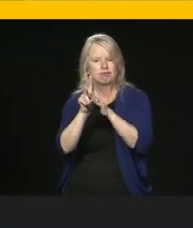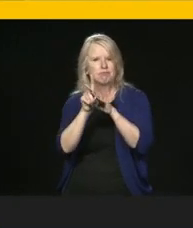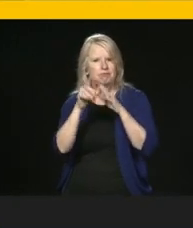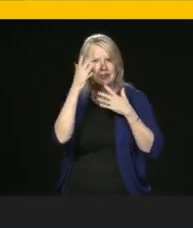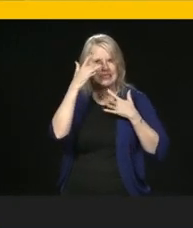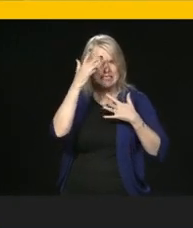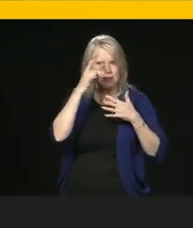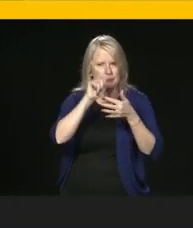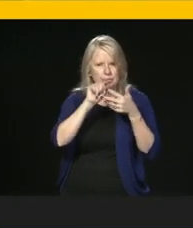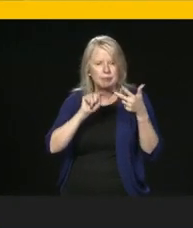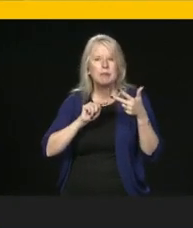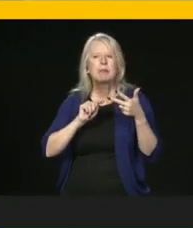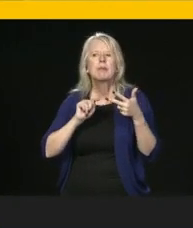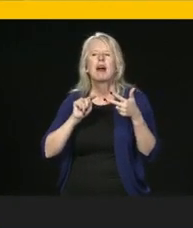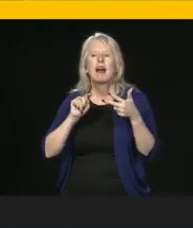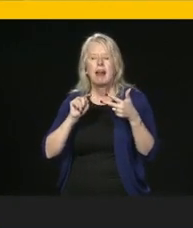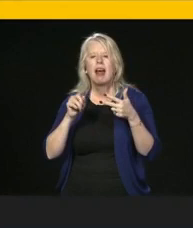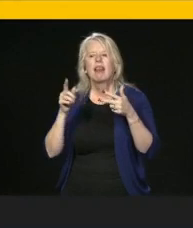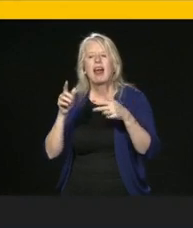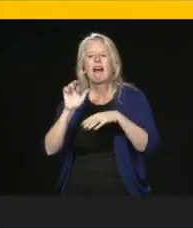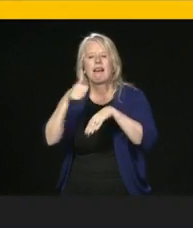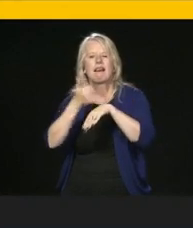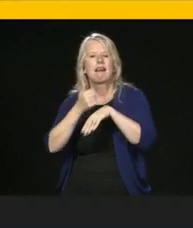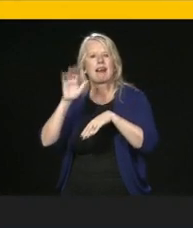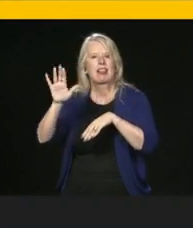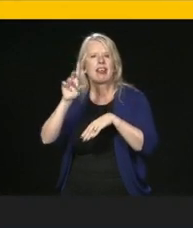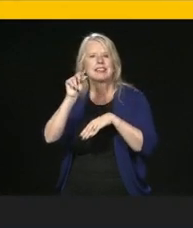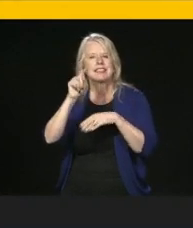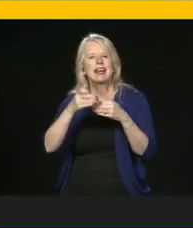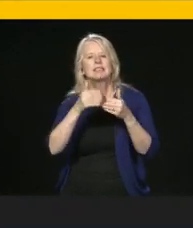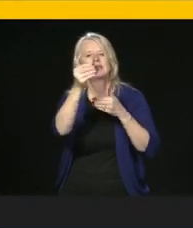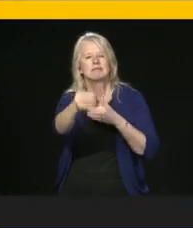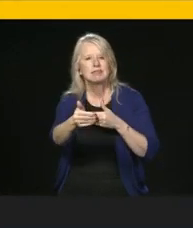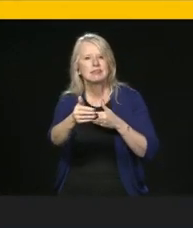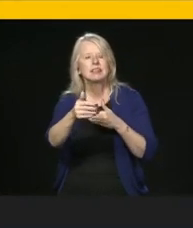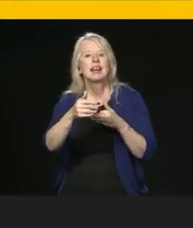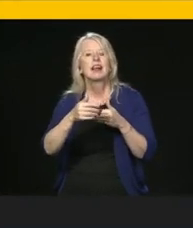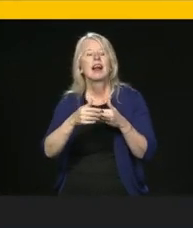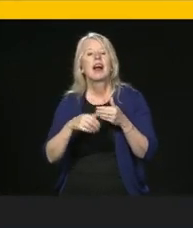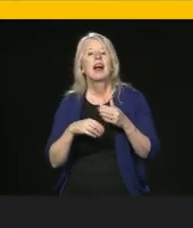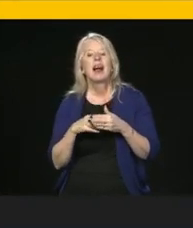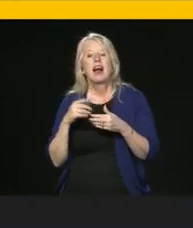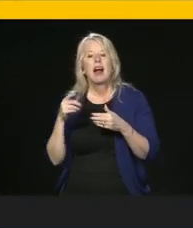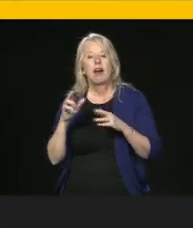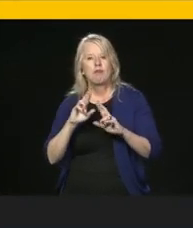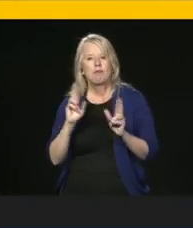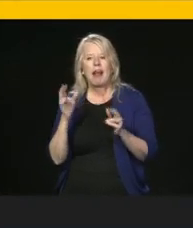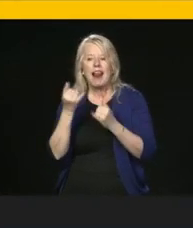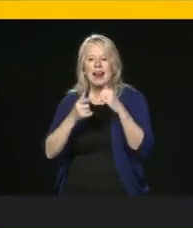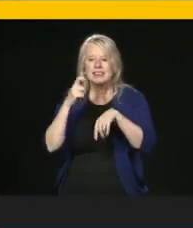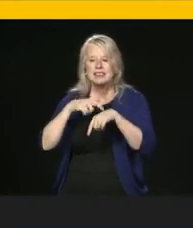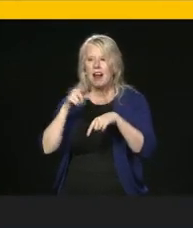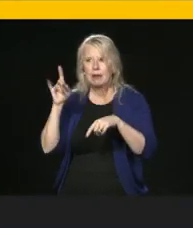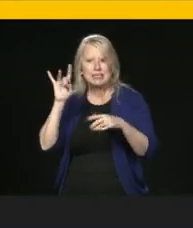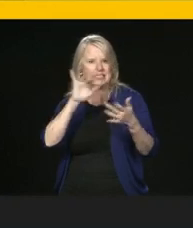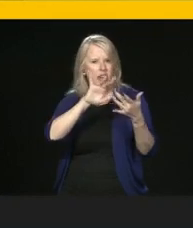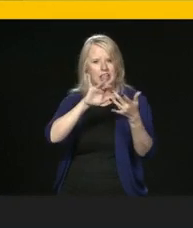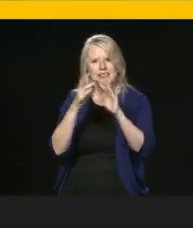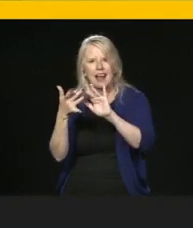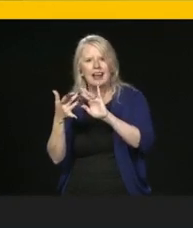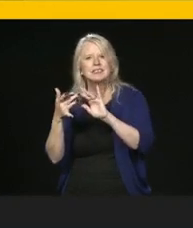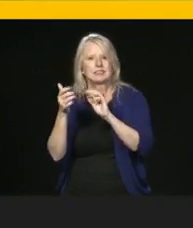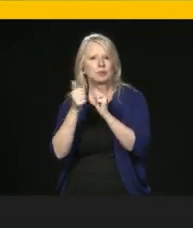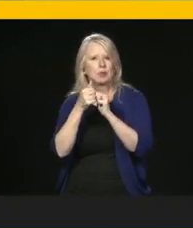and the last date when they had exposed contact with someone who had COVID-19.